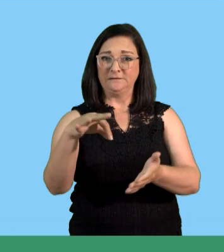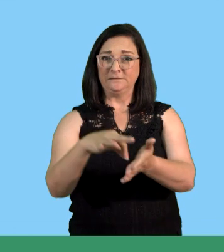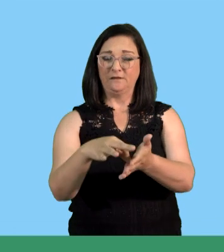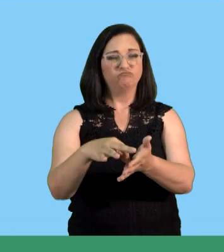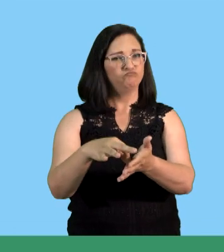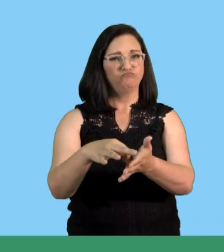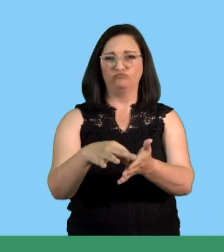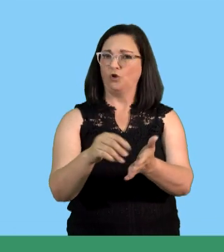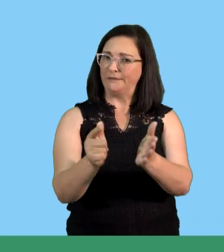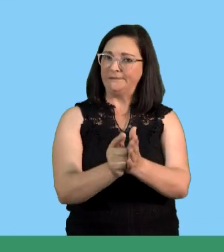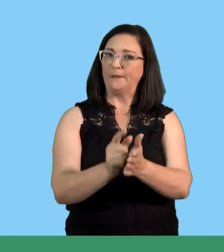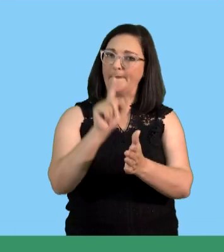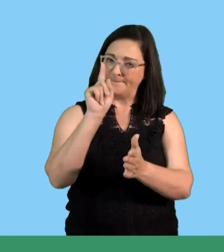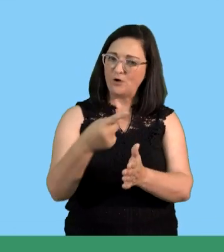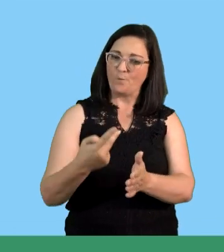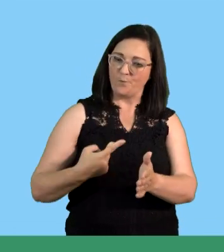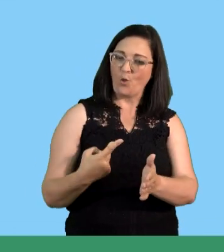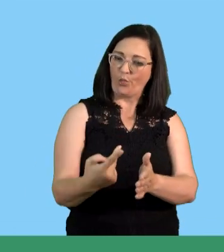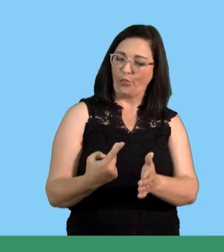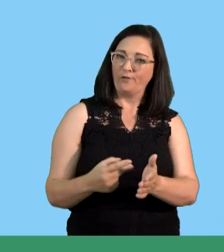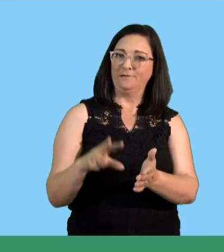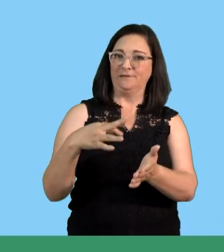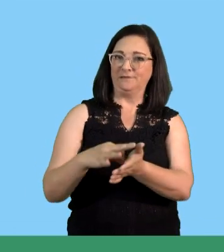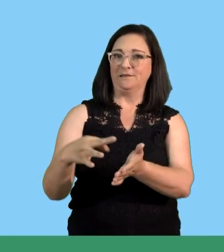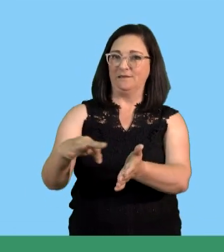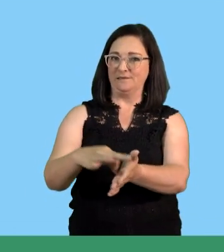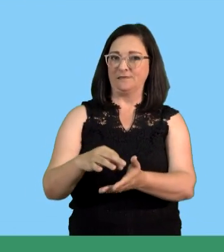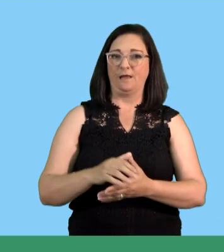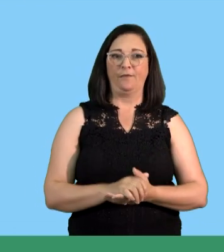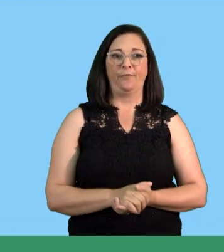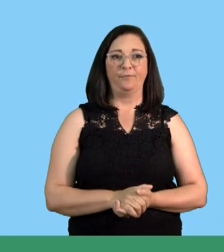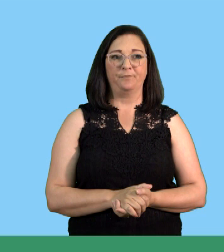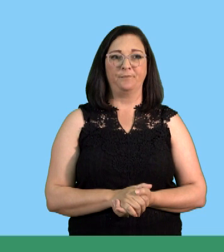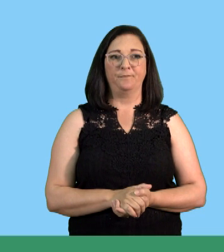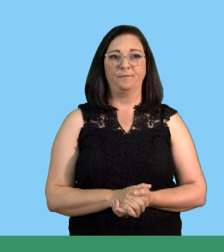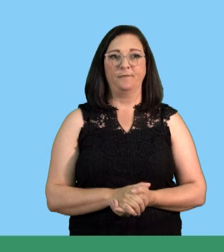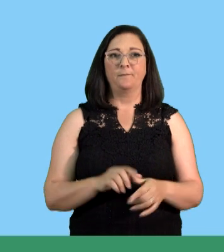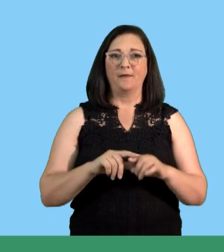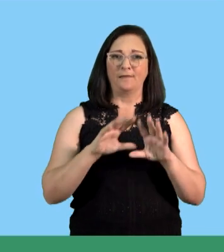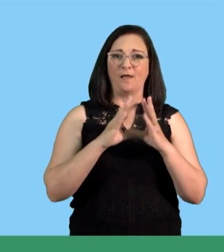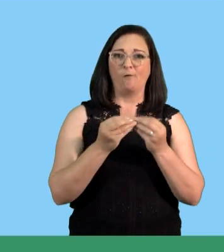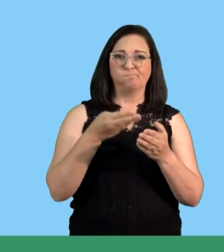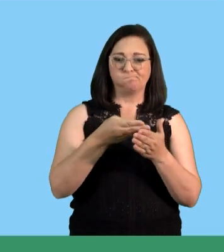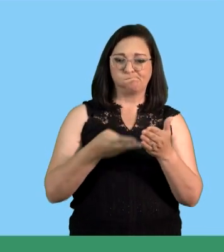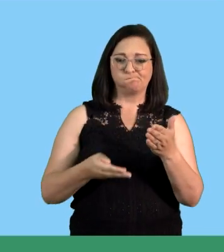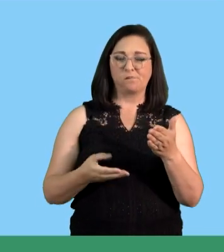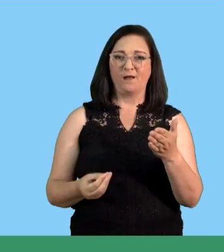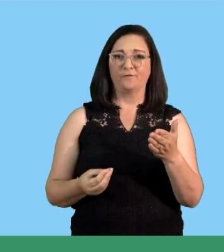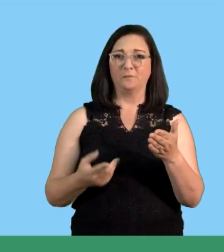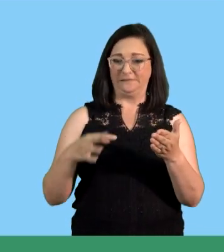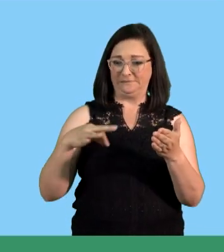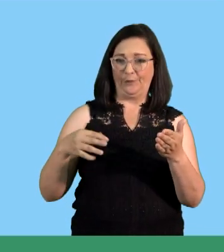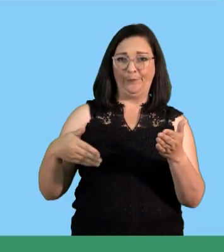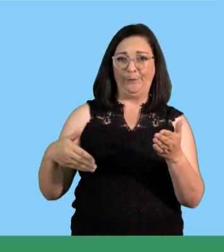not legal. So hence they're saying the legal requirements of the employer. So we've got all the aspects and all that are included, but if